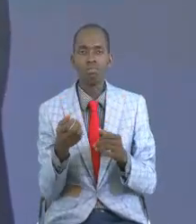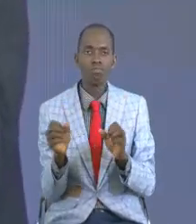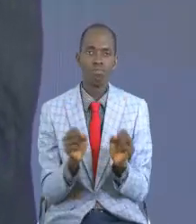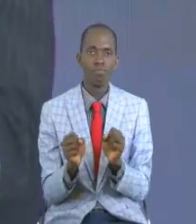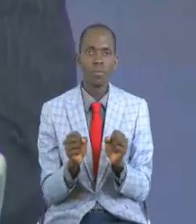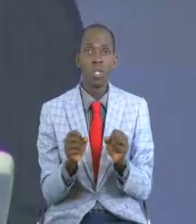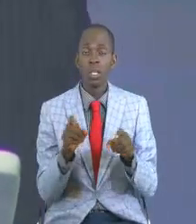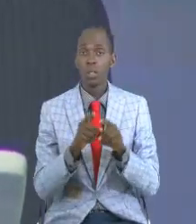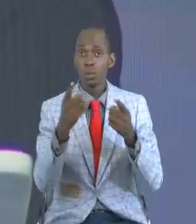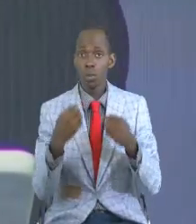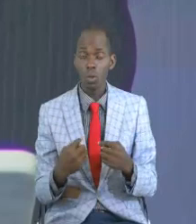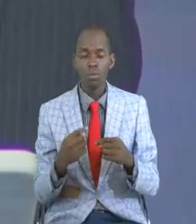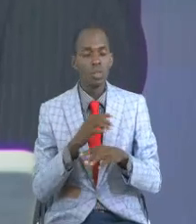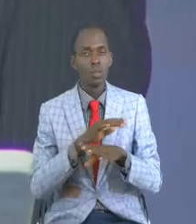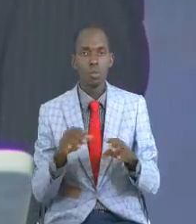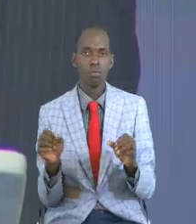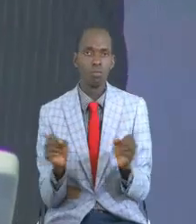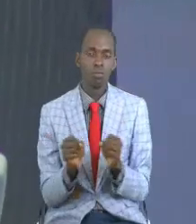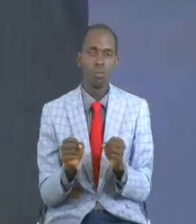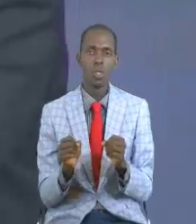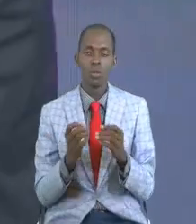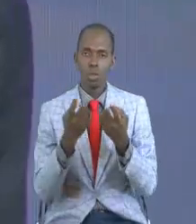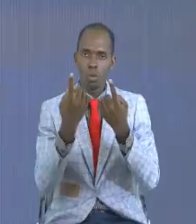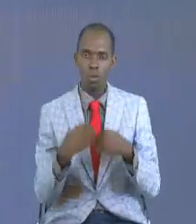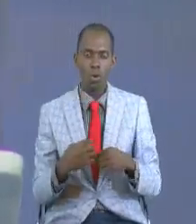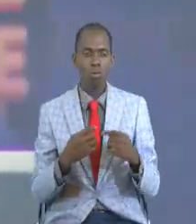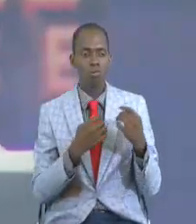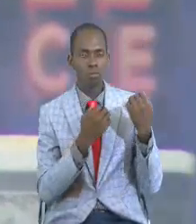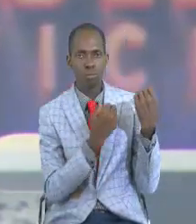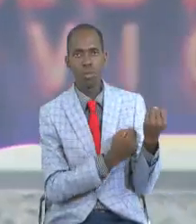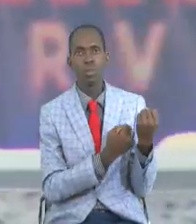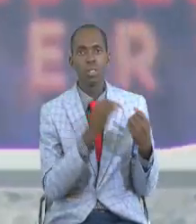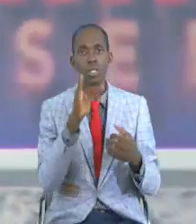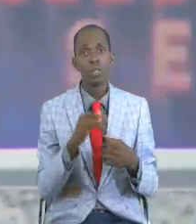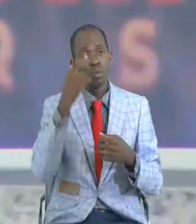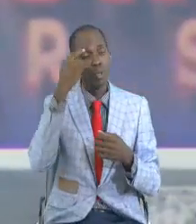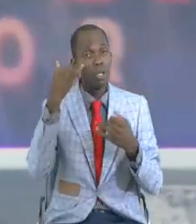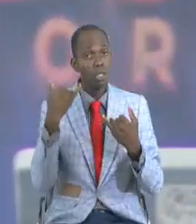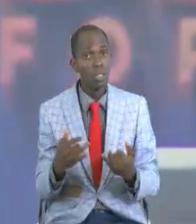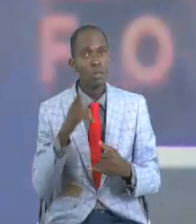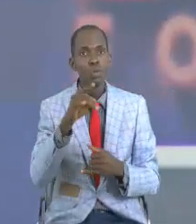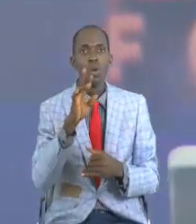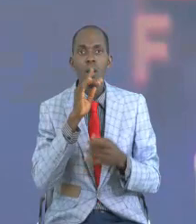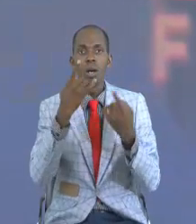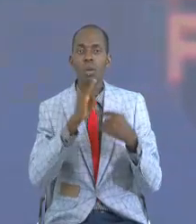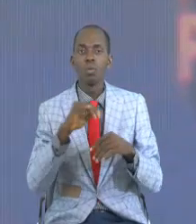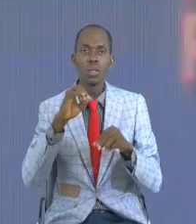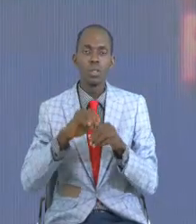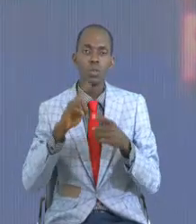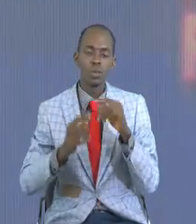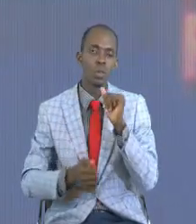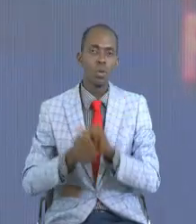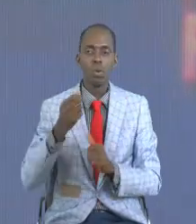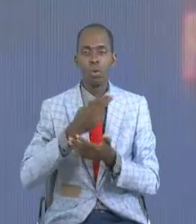wobble don't waver calm confidently because now you are coming into the holiest of